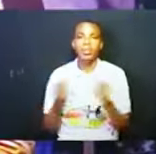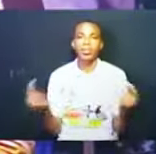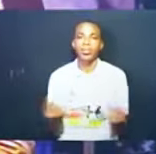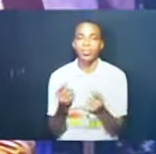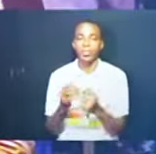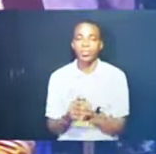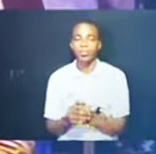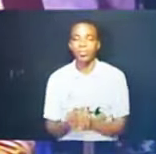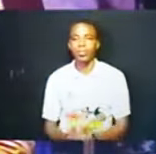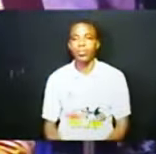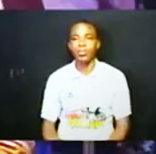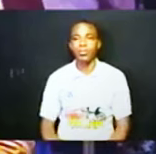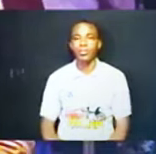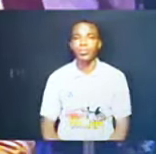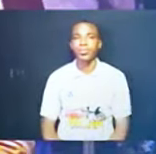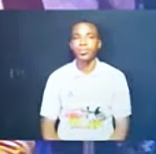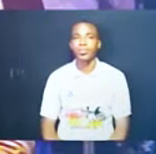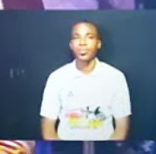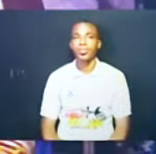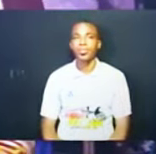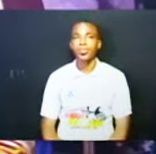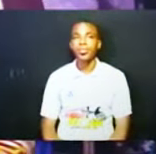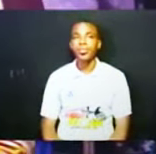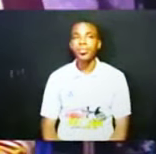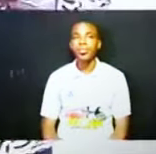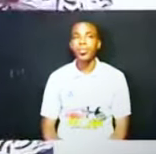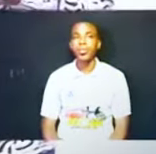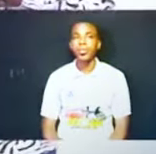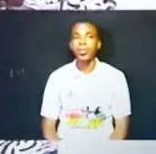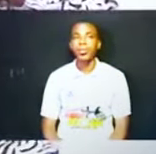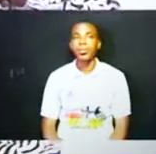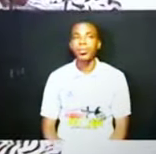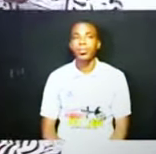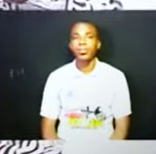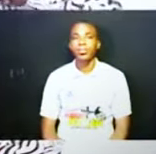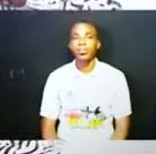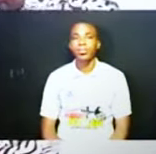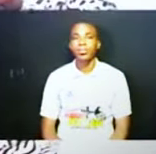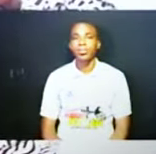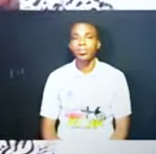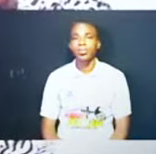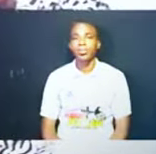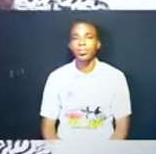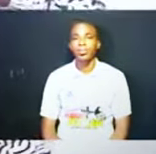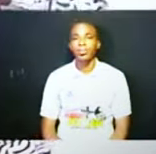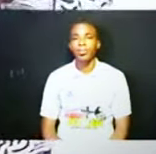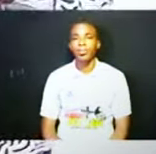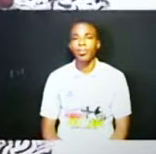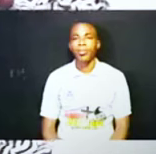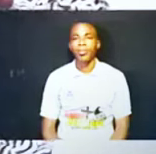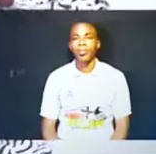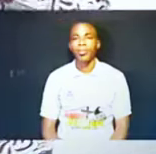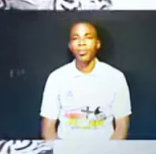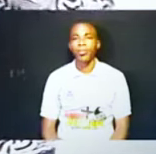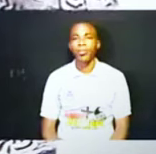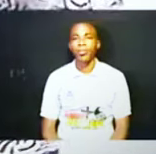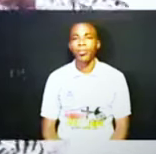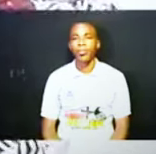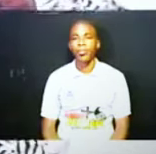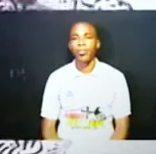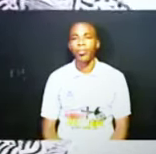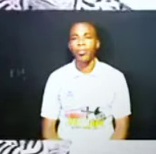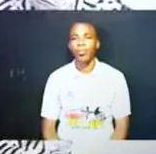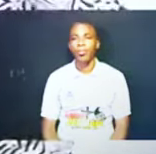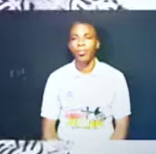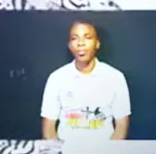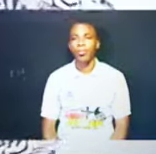on yankopon adom no ho and catchy na wanye te se awonyono entini bia e free and me yo